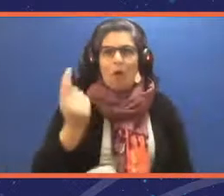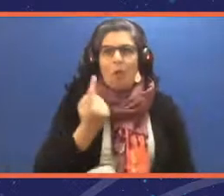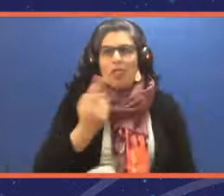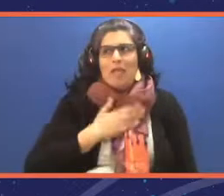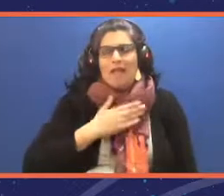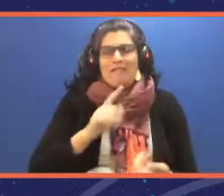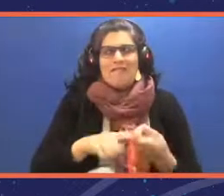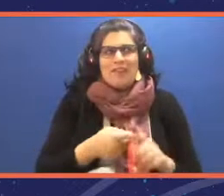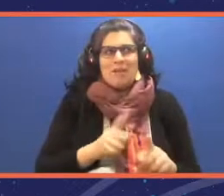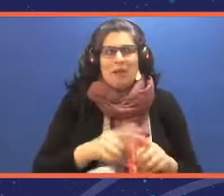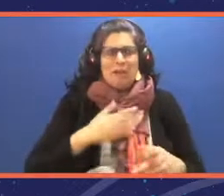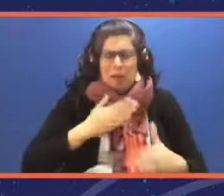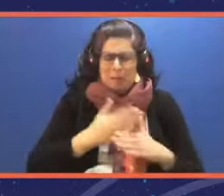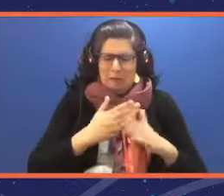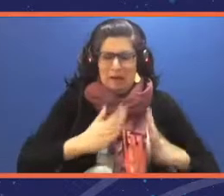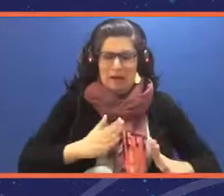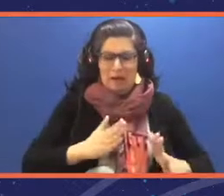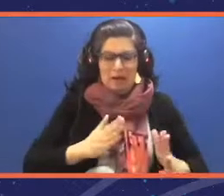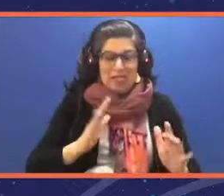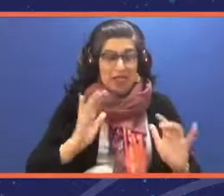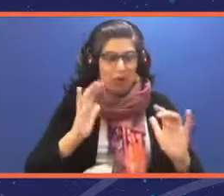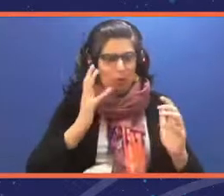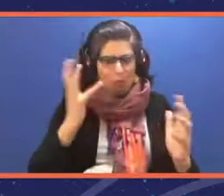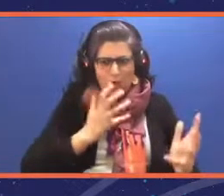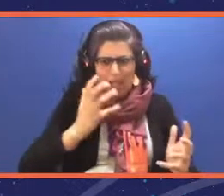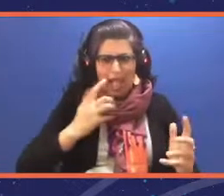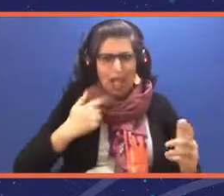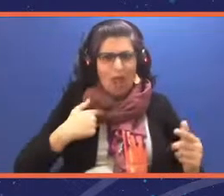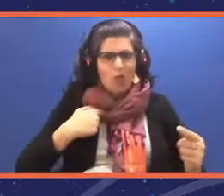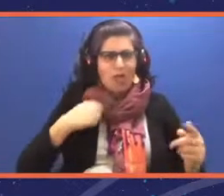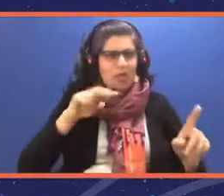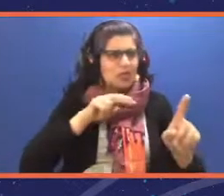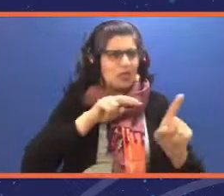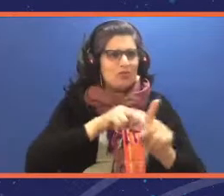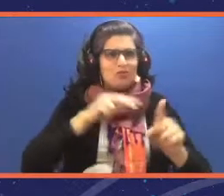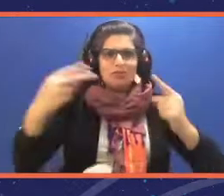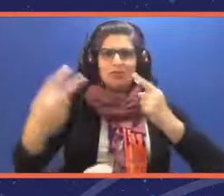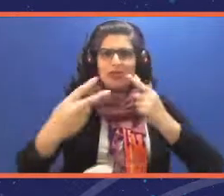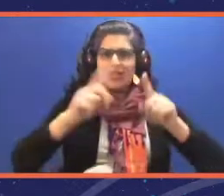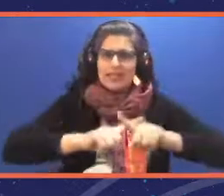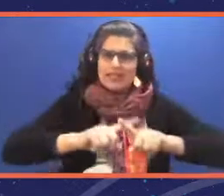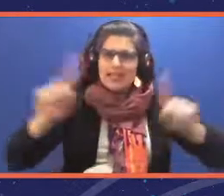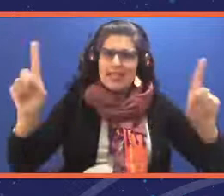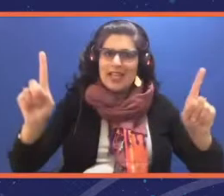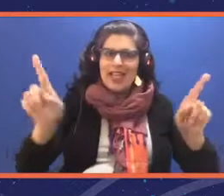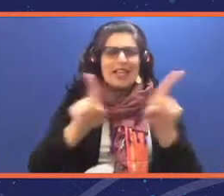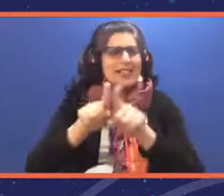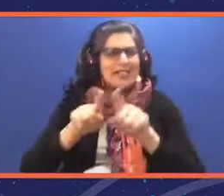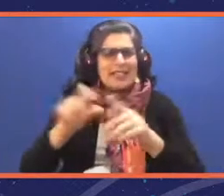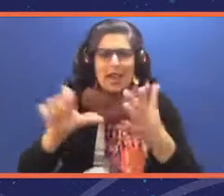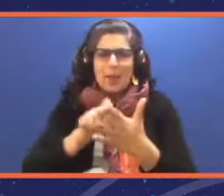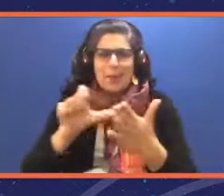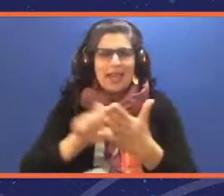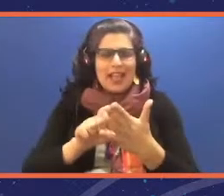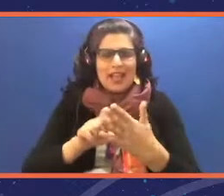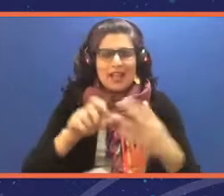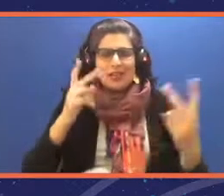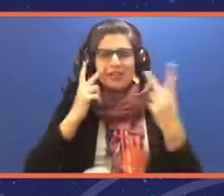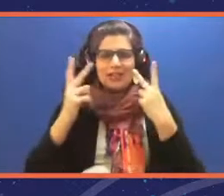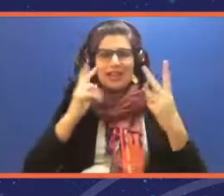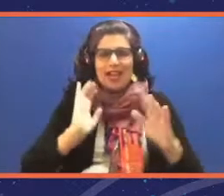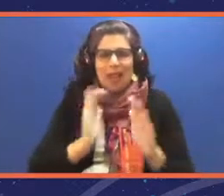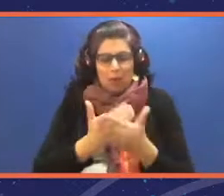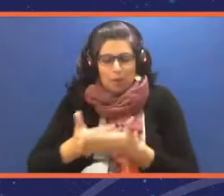So I was like, oh my gosh, we have such different views, and just trying to be on the same page and like have that come across visually, and having our baby like